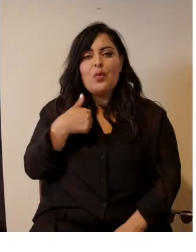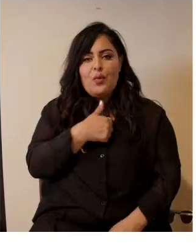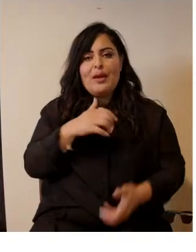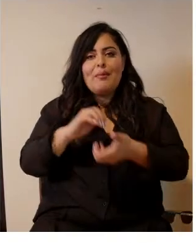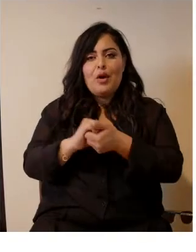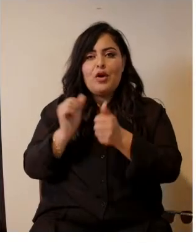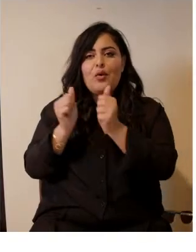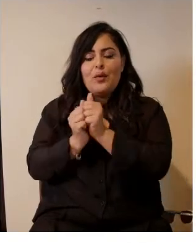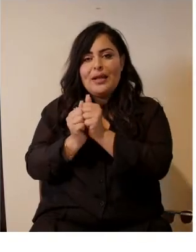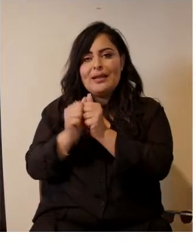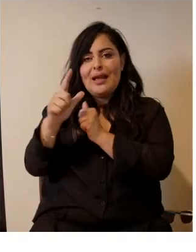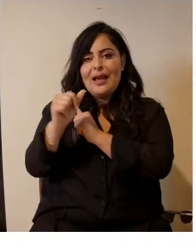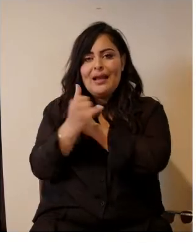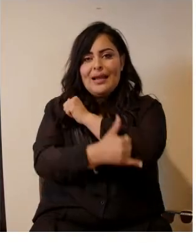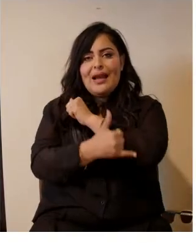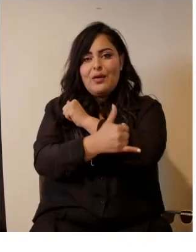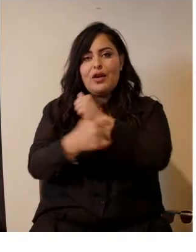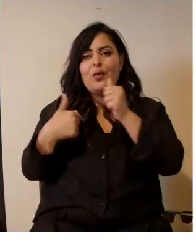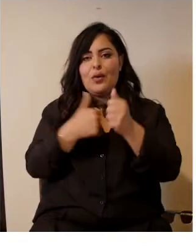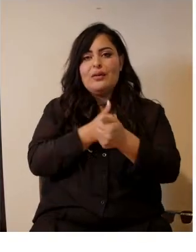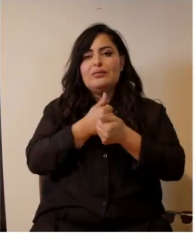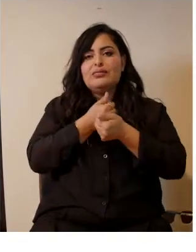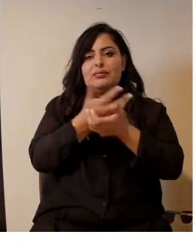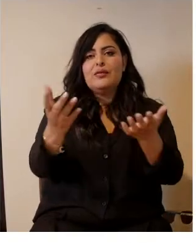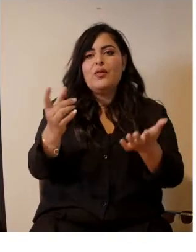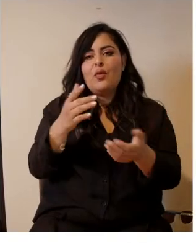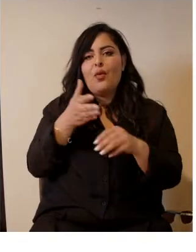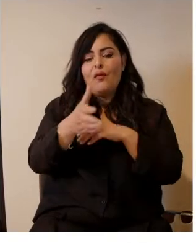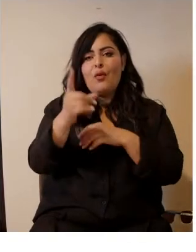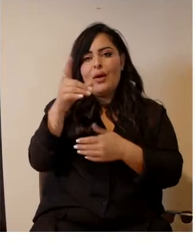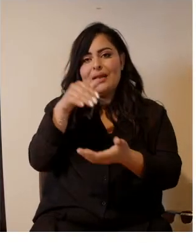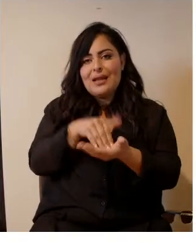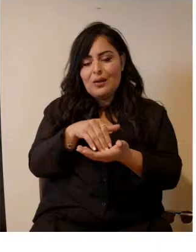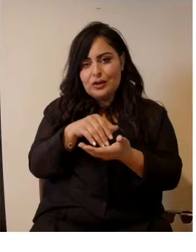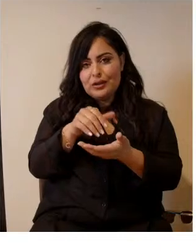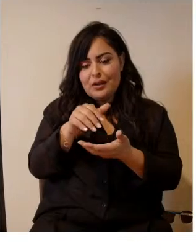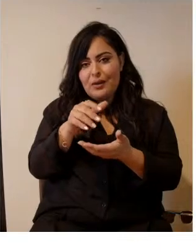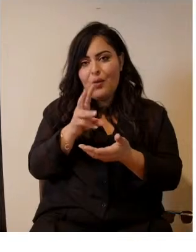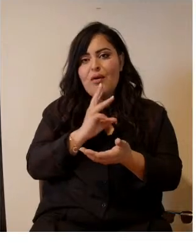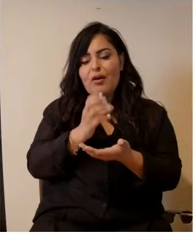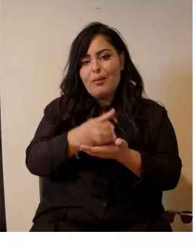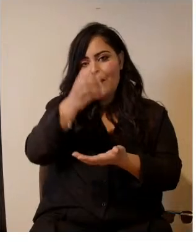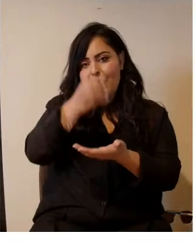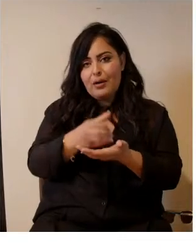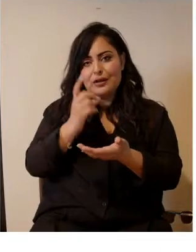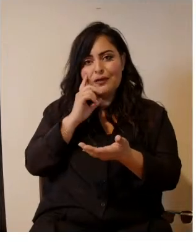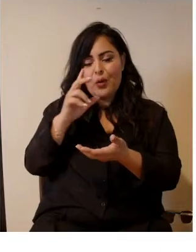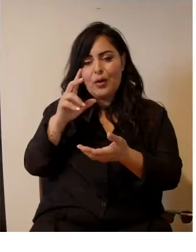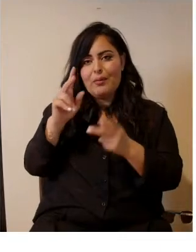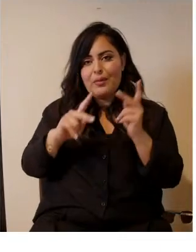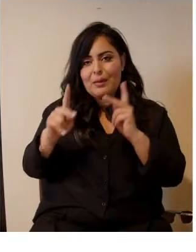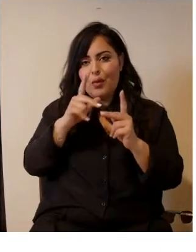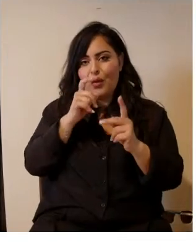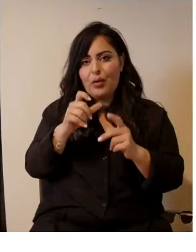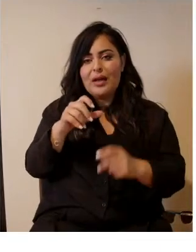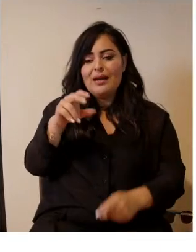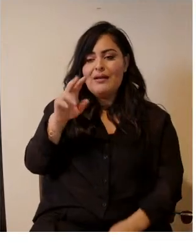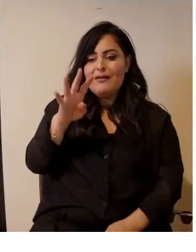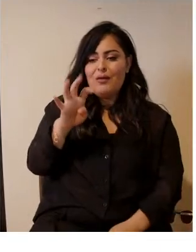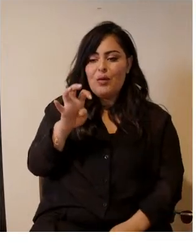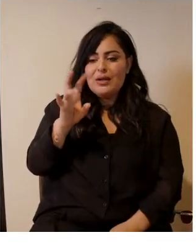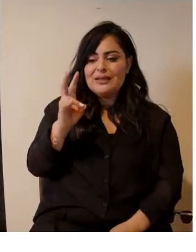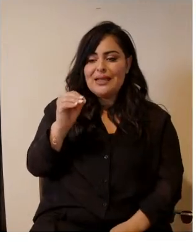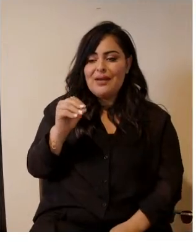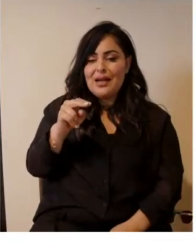today, and we distributed over 1,000 water bottles in a 4-hour period for those affected folks at 470 North Lake